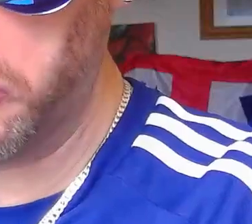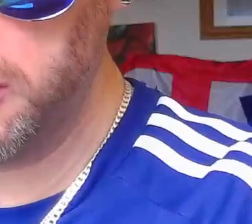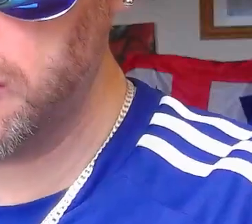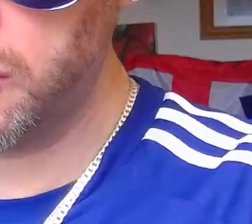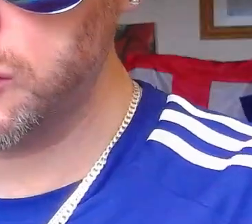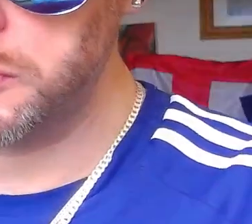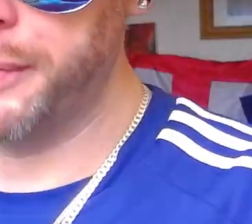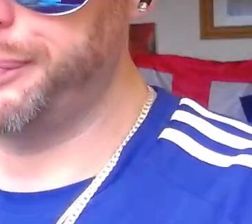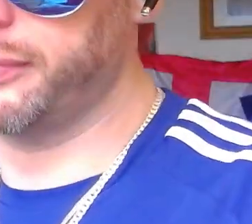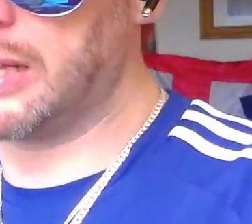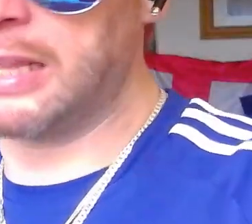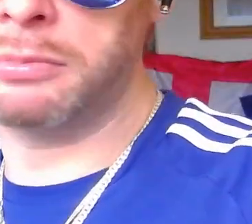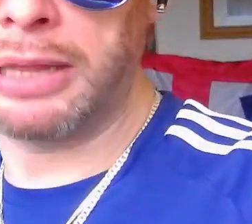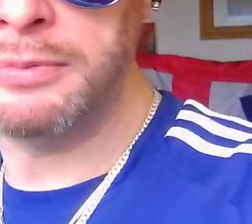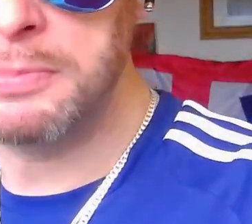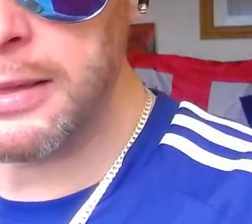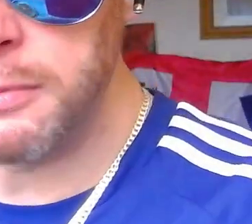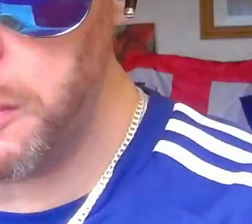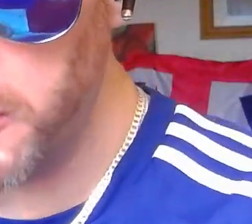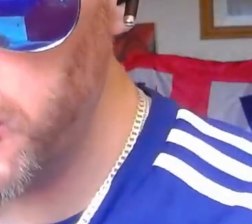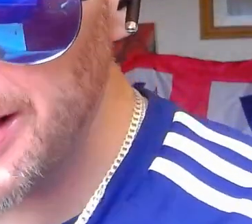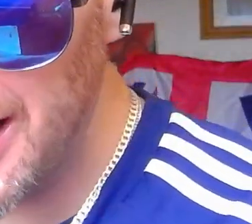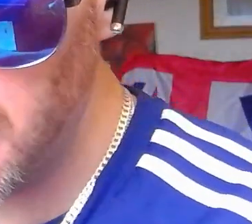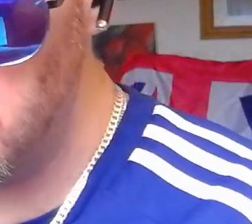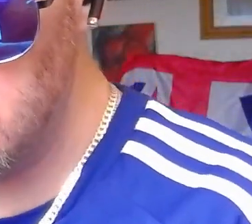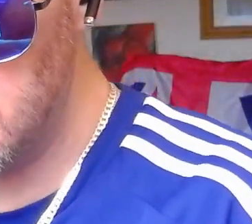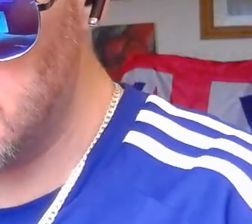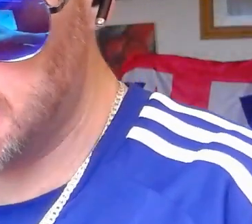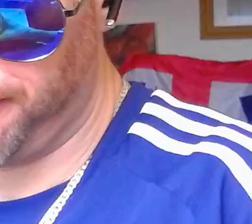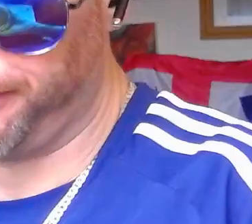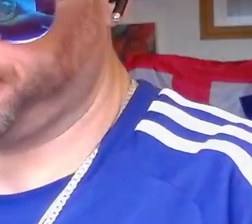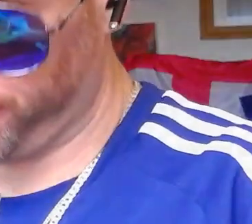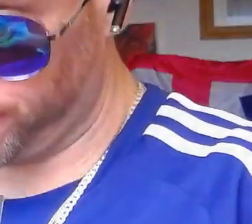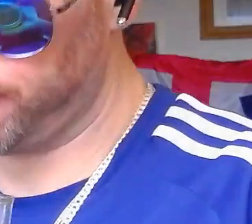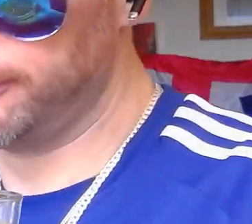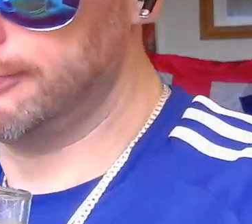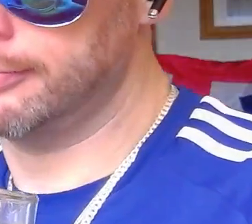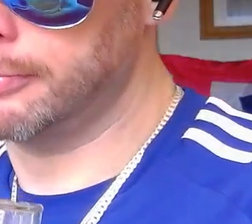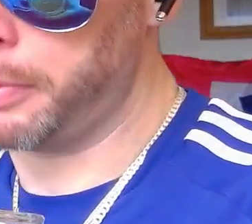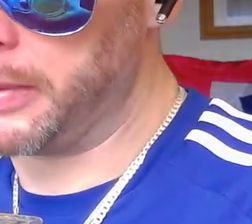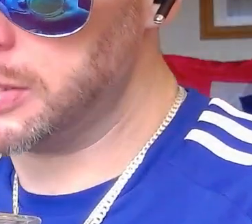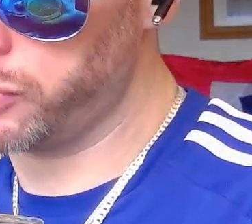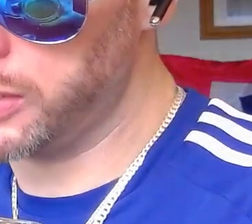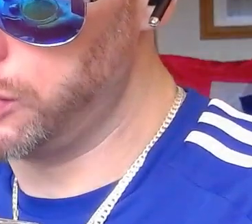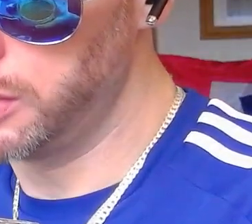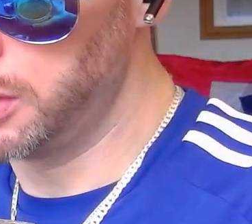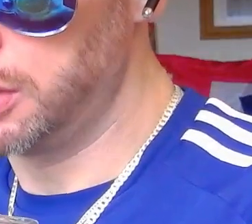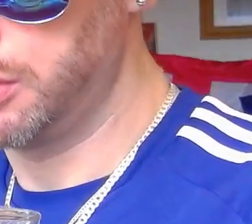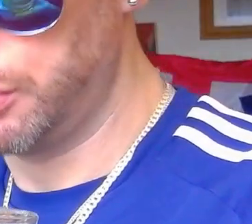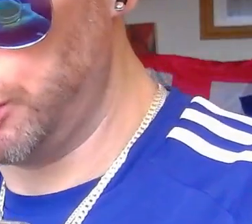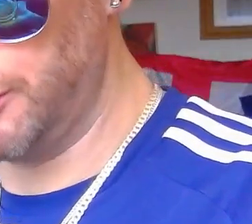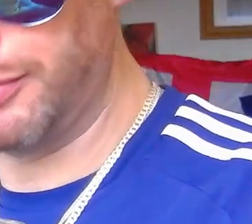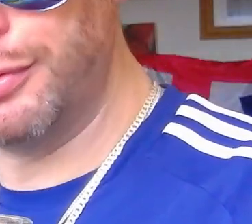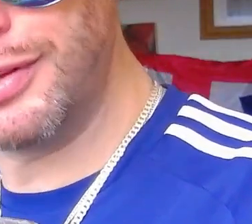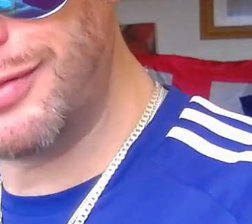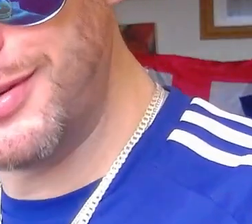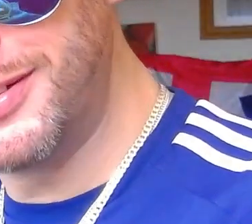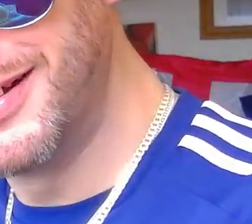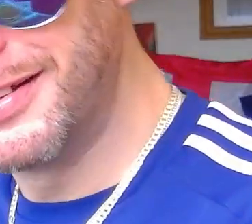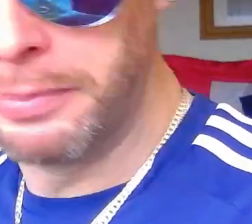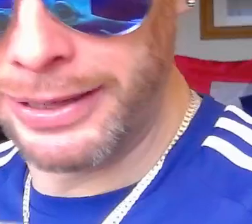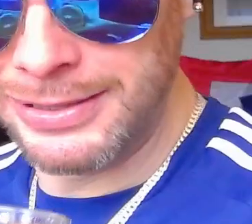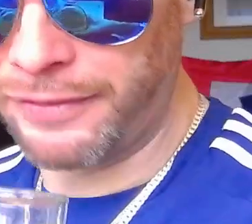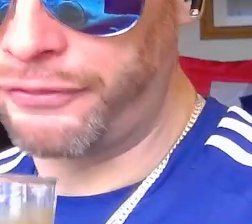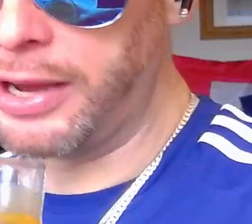got millions of gods, man. I sometimes make them up on a daily basis. But mine's are real. Yours are